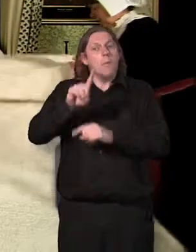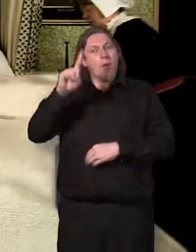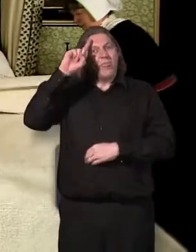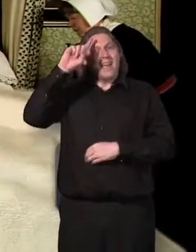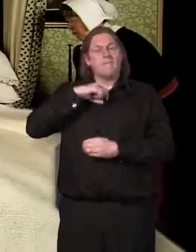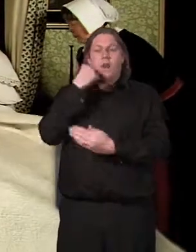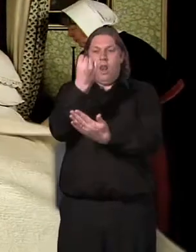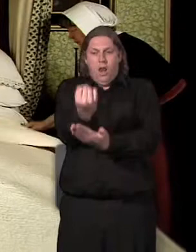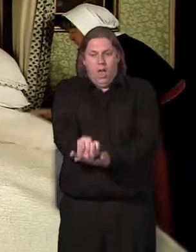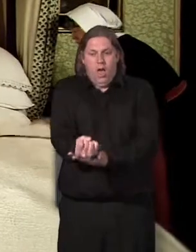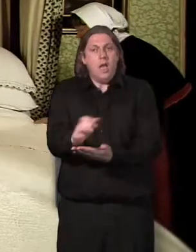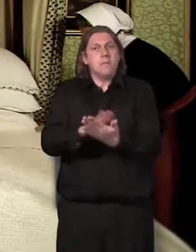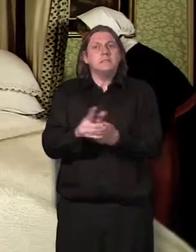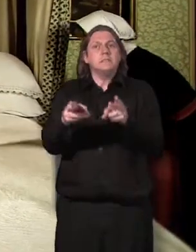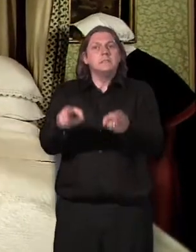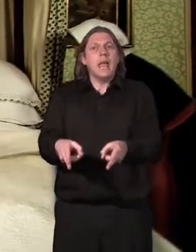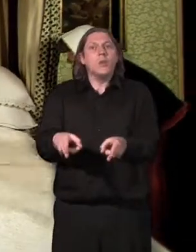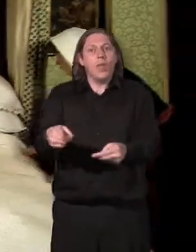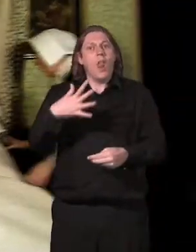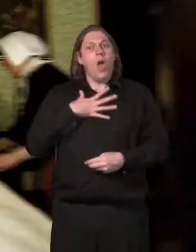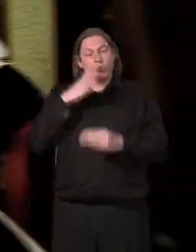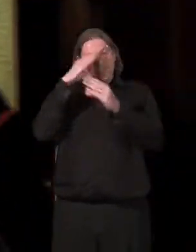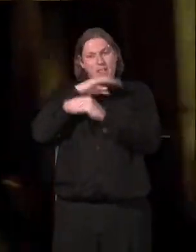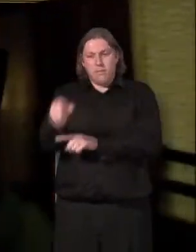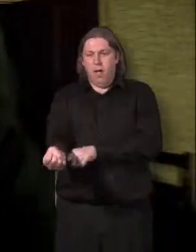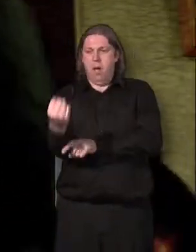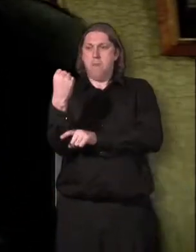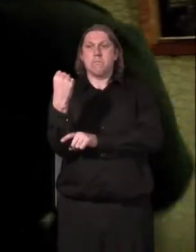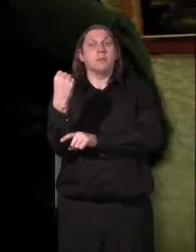me, I'll take you through to the dry storeroom.